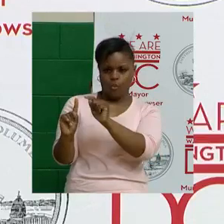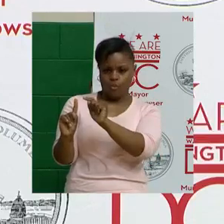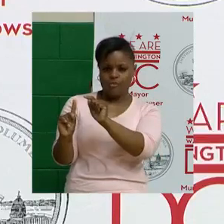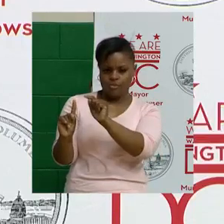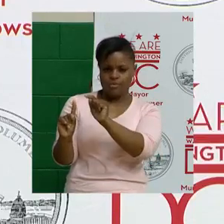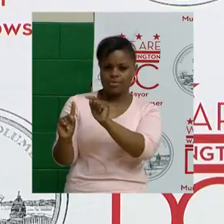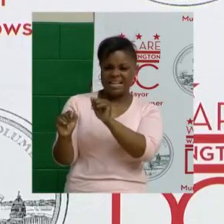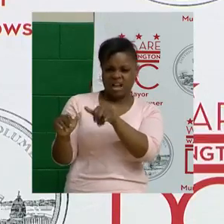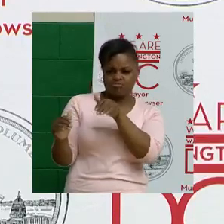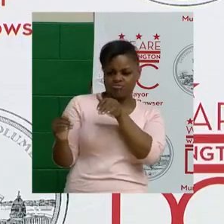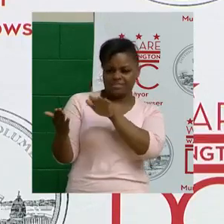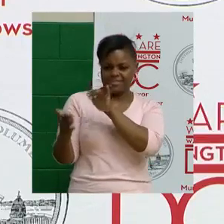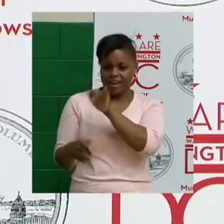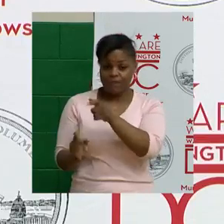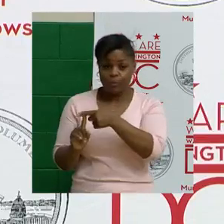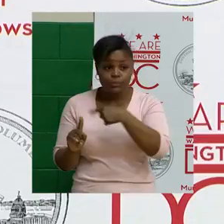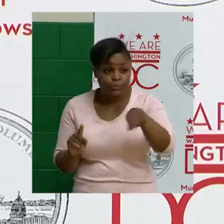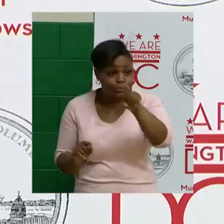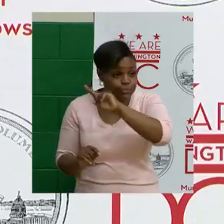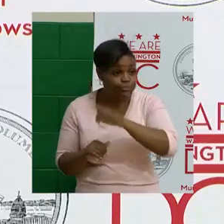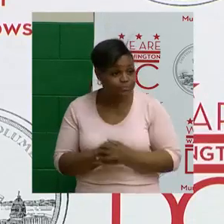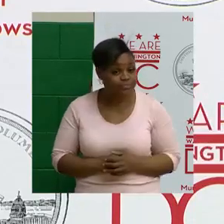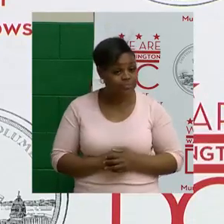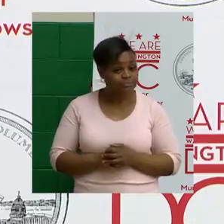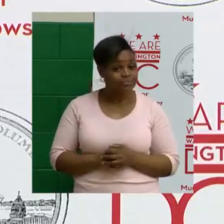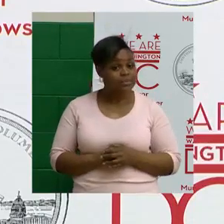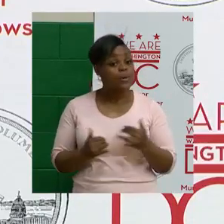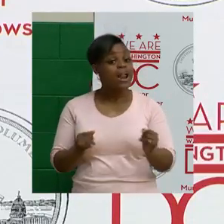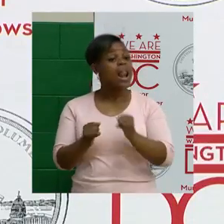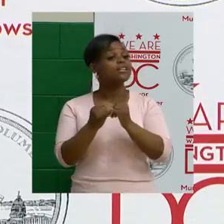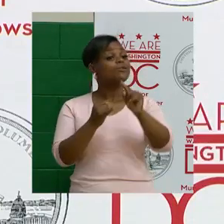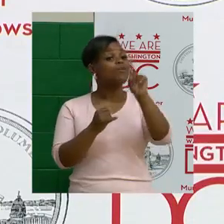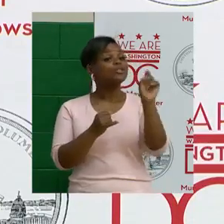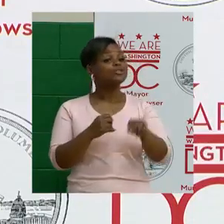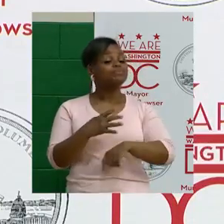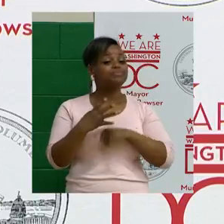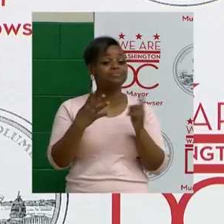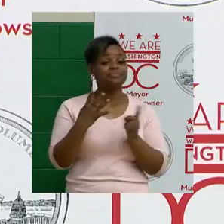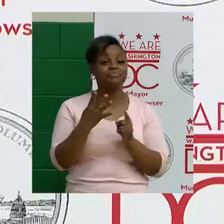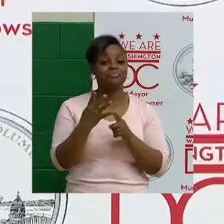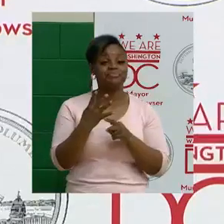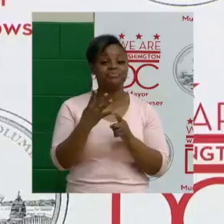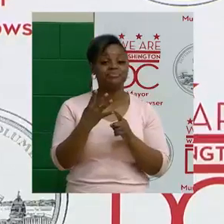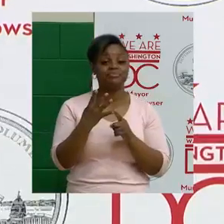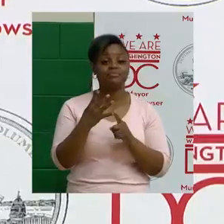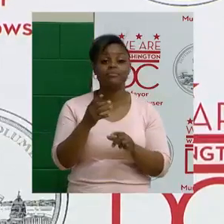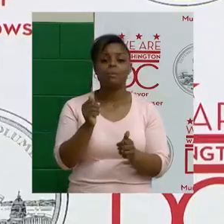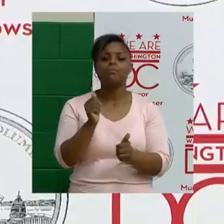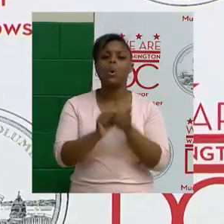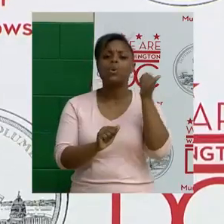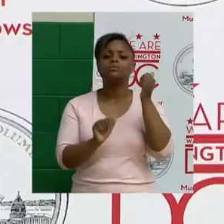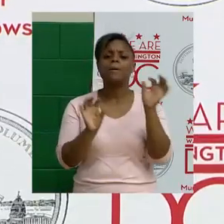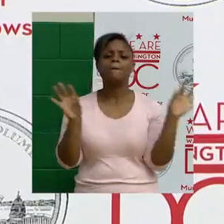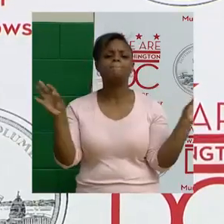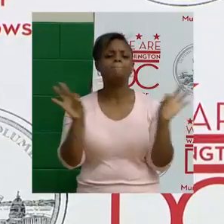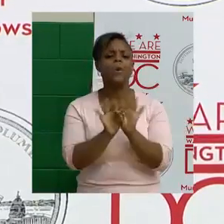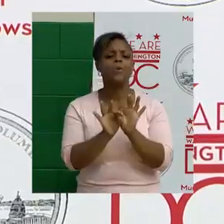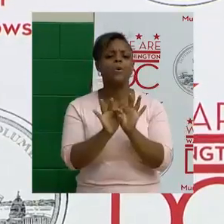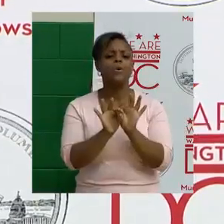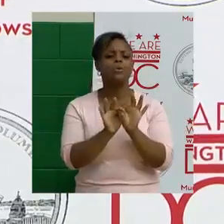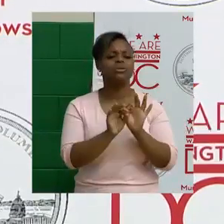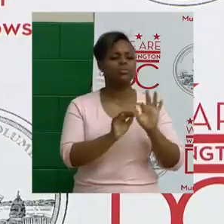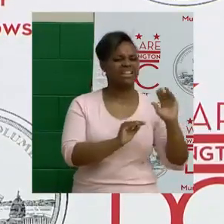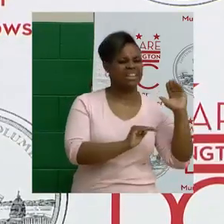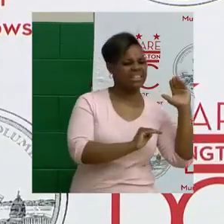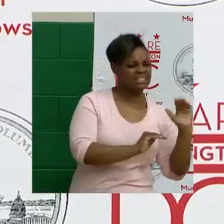those issues. So we have one more question, and then we're going to hear from the mayor. But in order of most important to least important, we